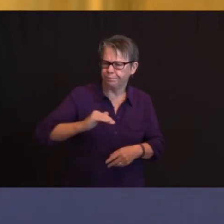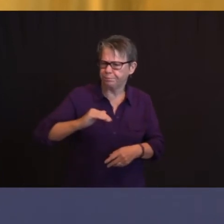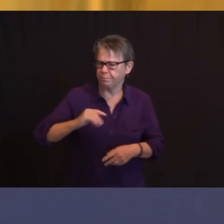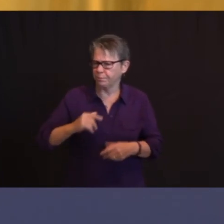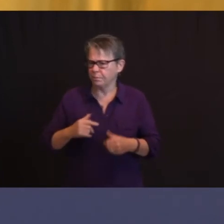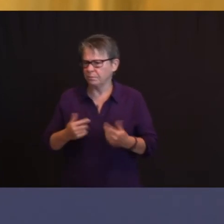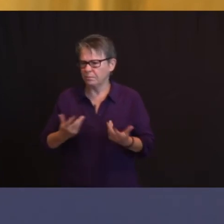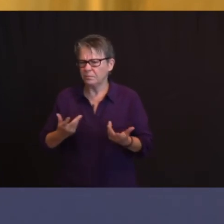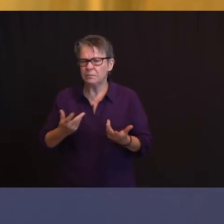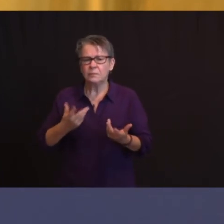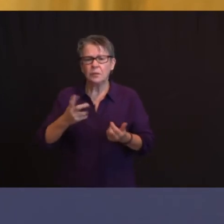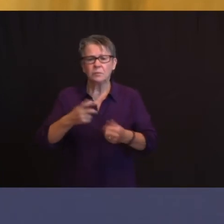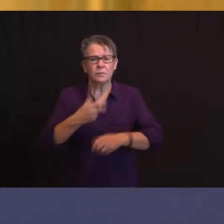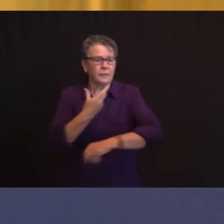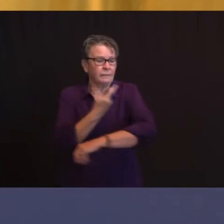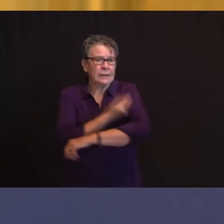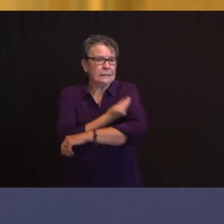think we'll come back to you on that.